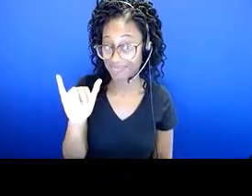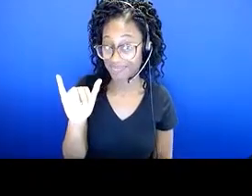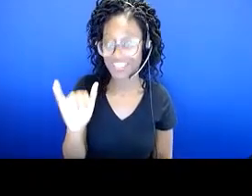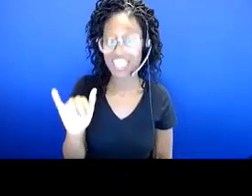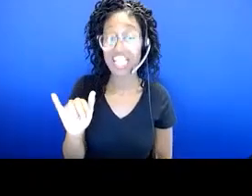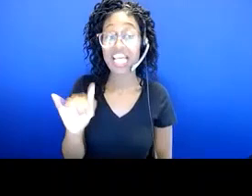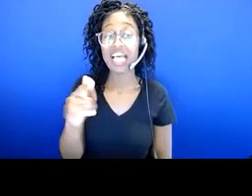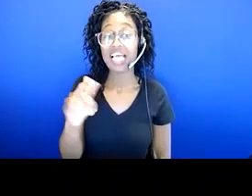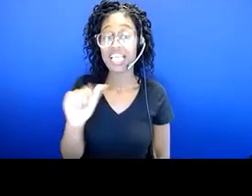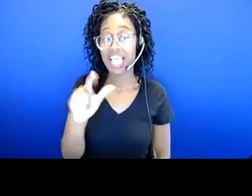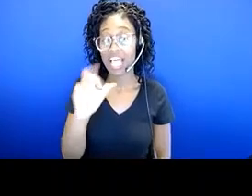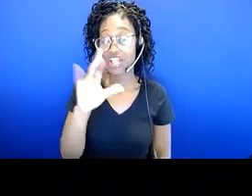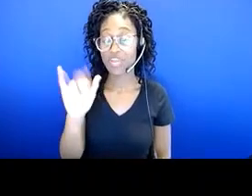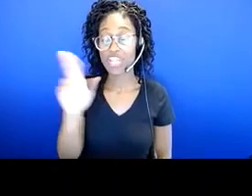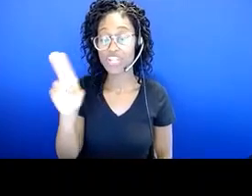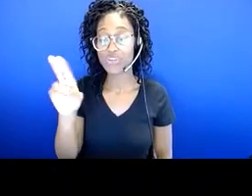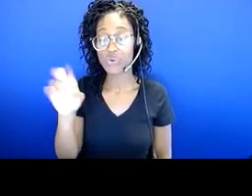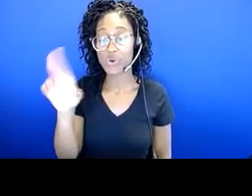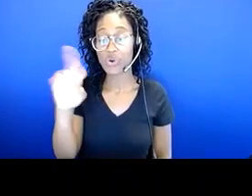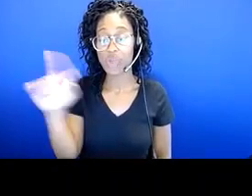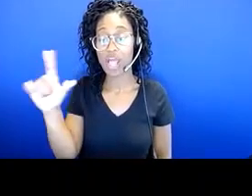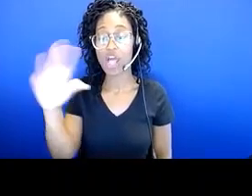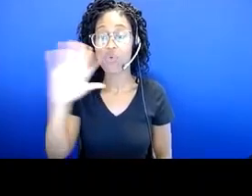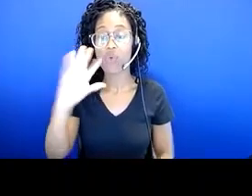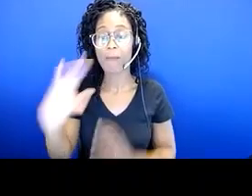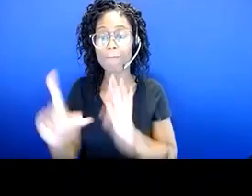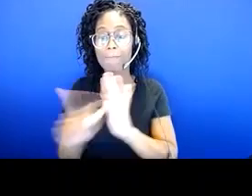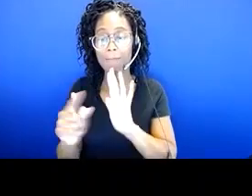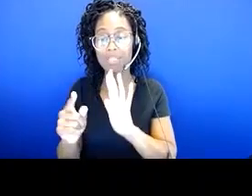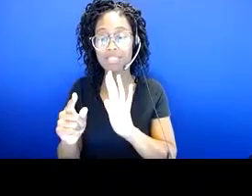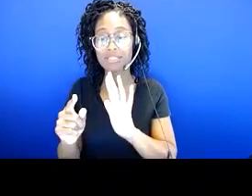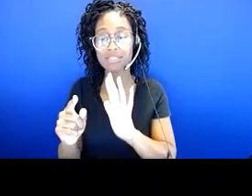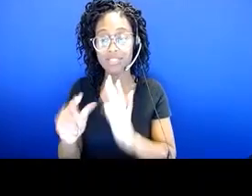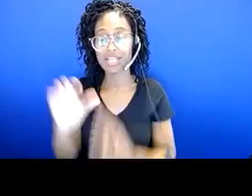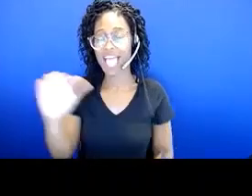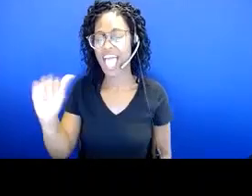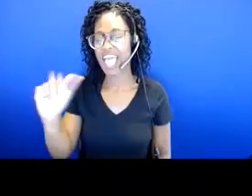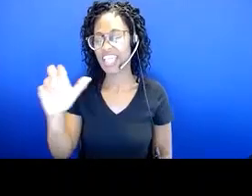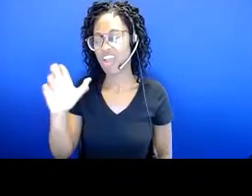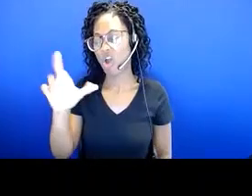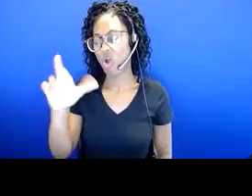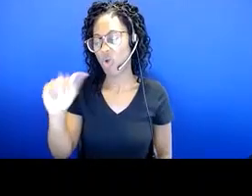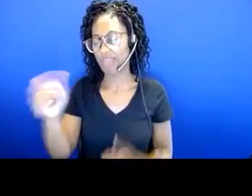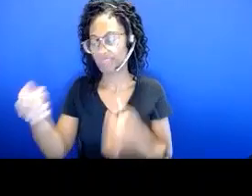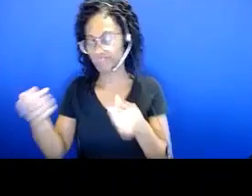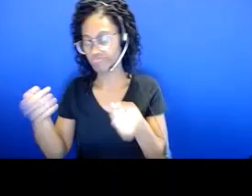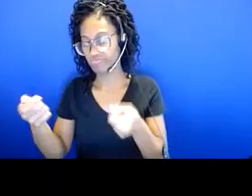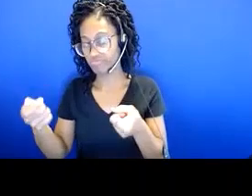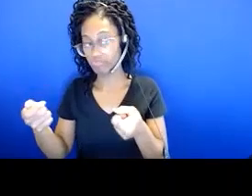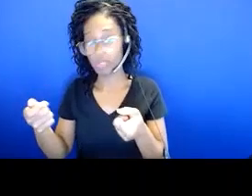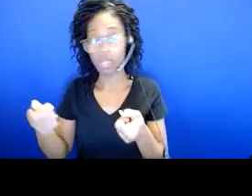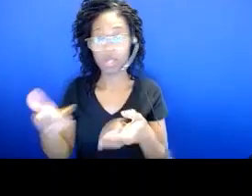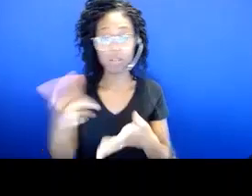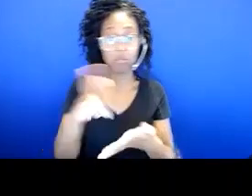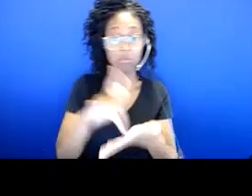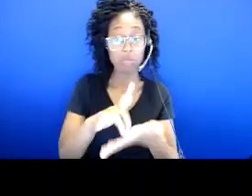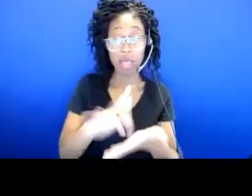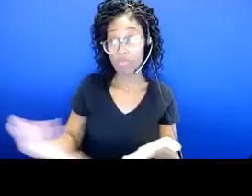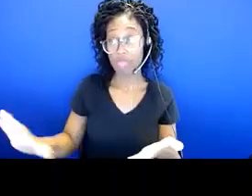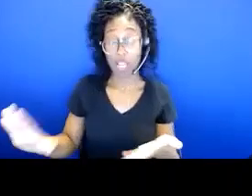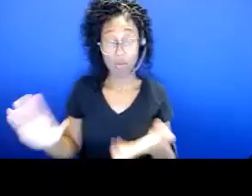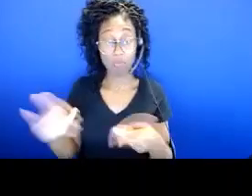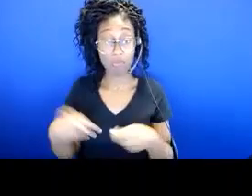gallery URL will be published by AERA, and you'll just click on the link and you'll come right into the